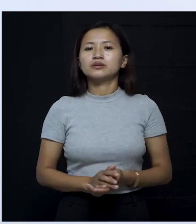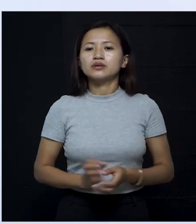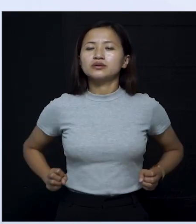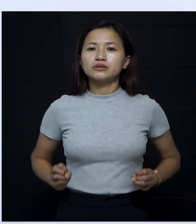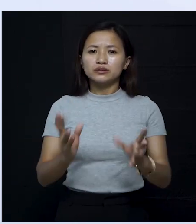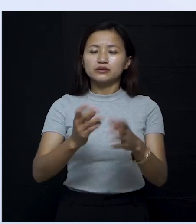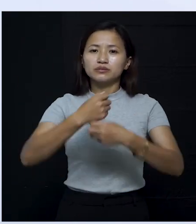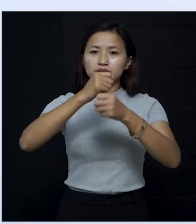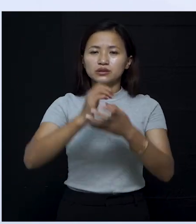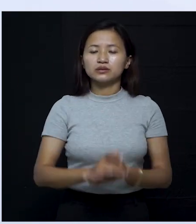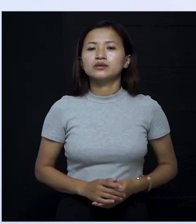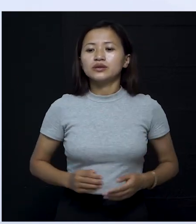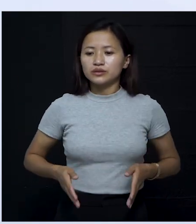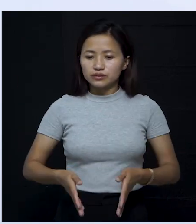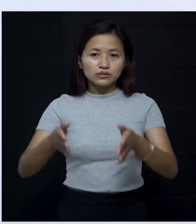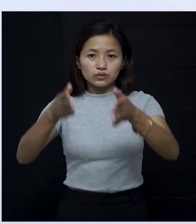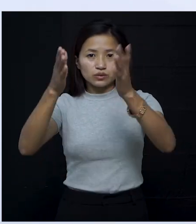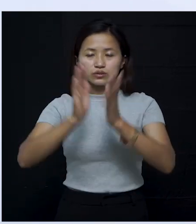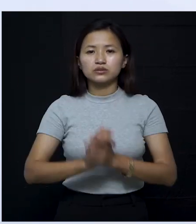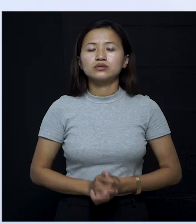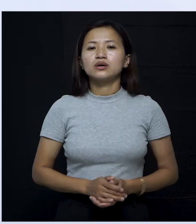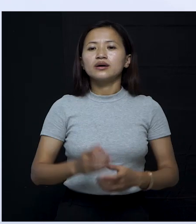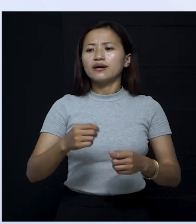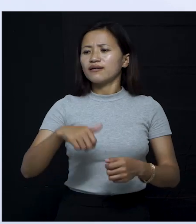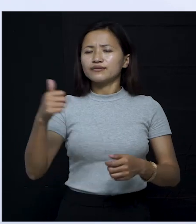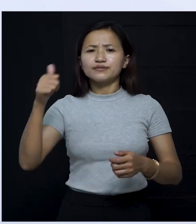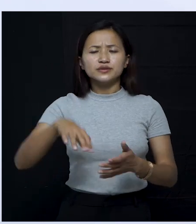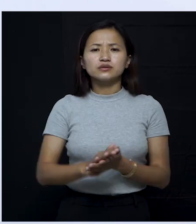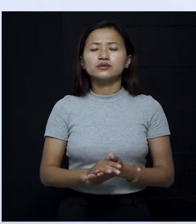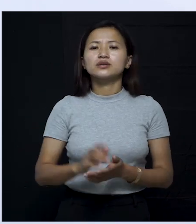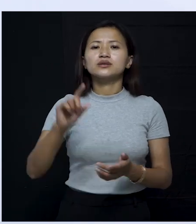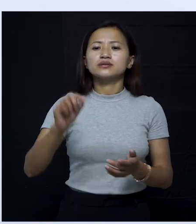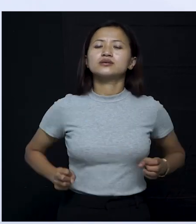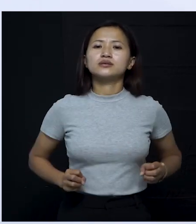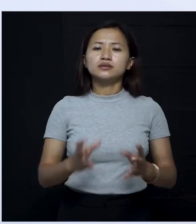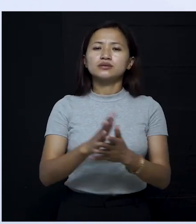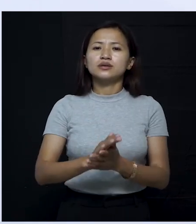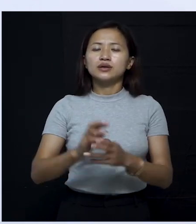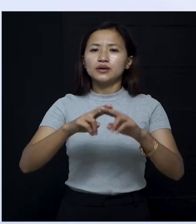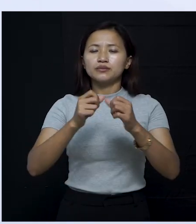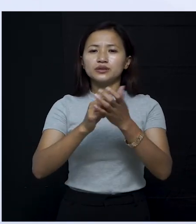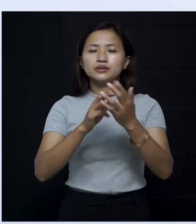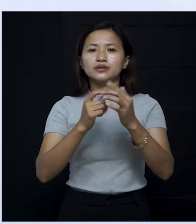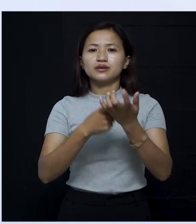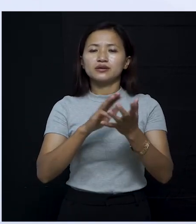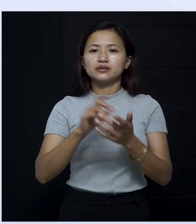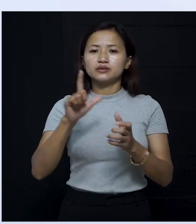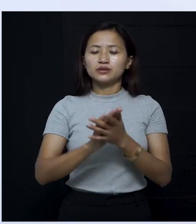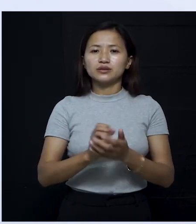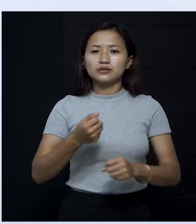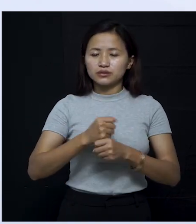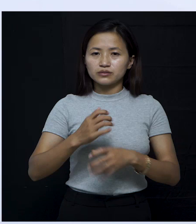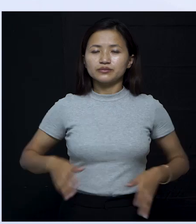they started constructing road. Then after construction of roads, again what they did was they started metaling the road also, isn't